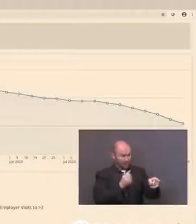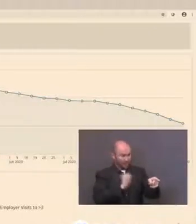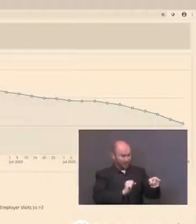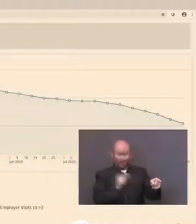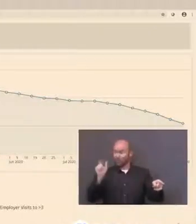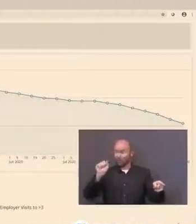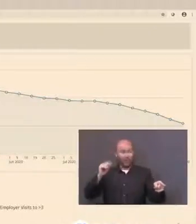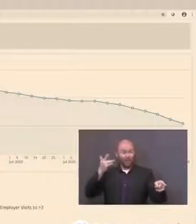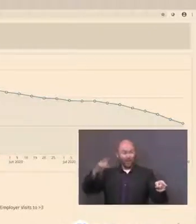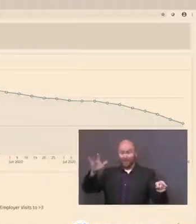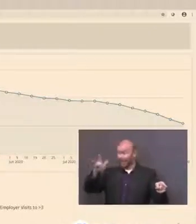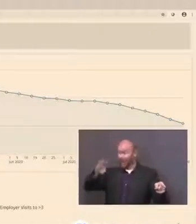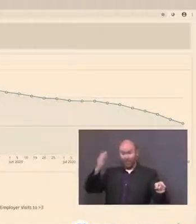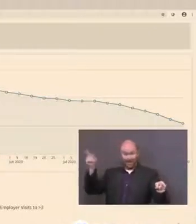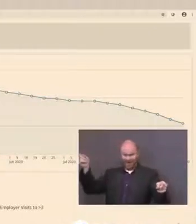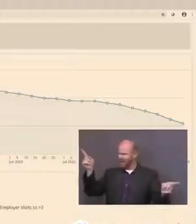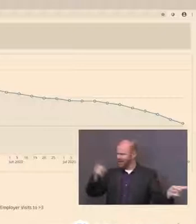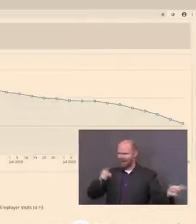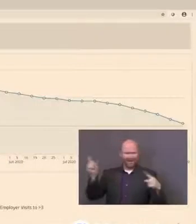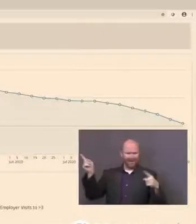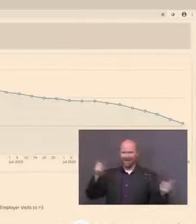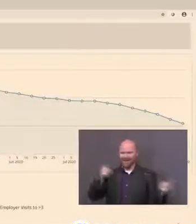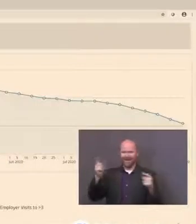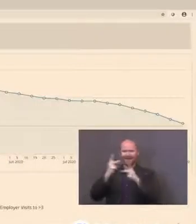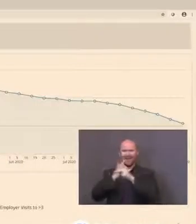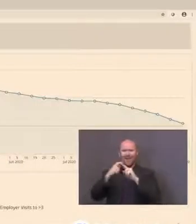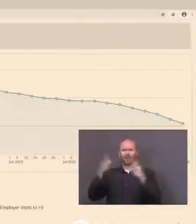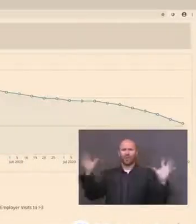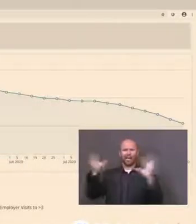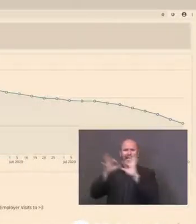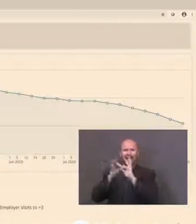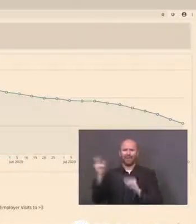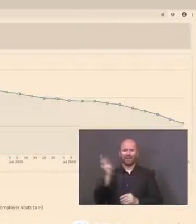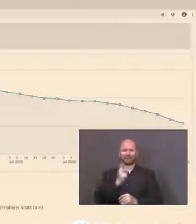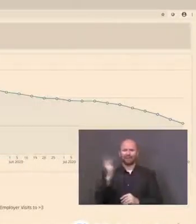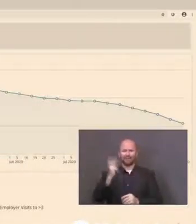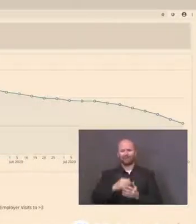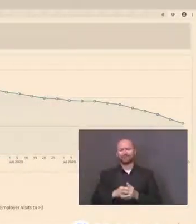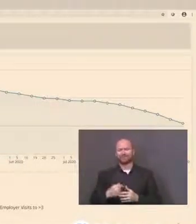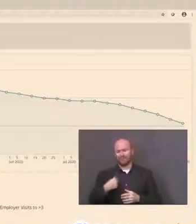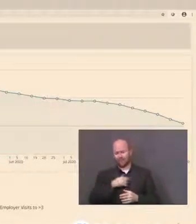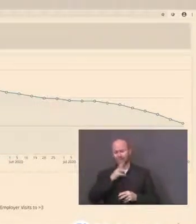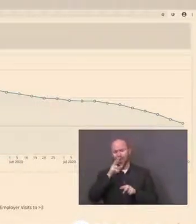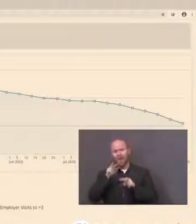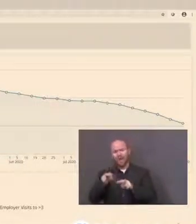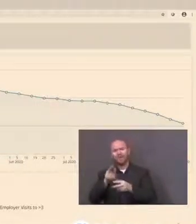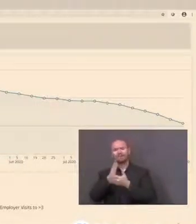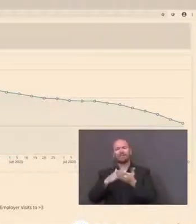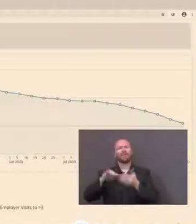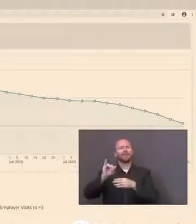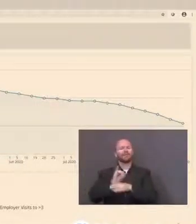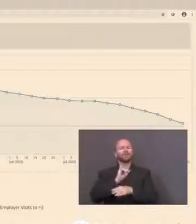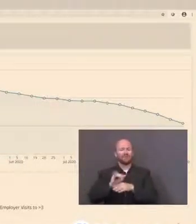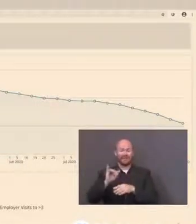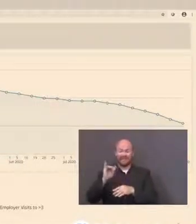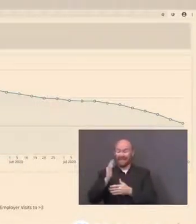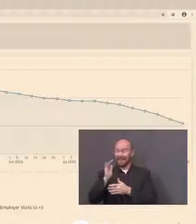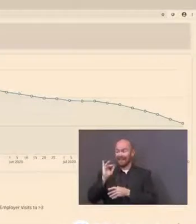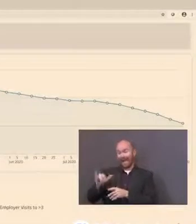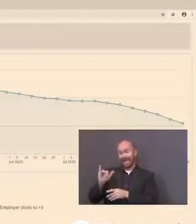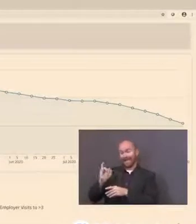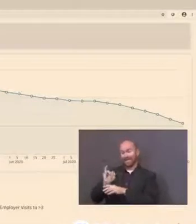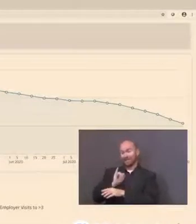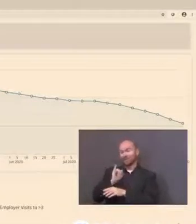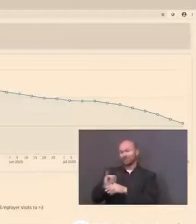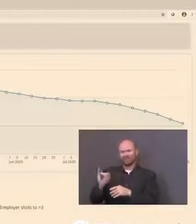that are available. We'll also be targeting industries that have been heavily impacted by the pandemic with specific support to aid